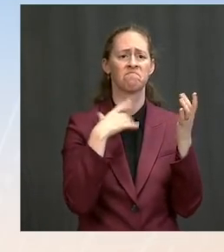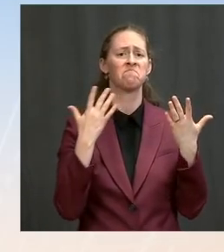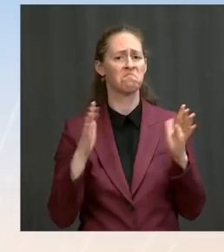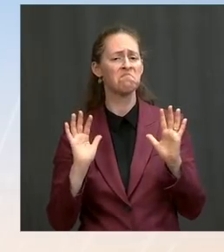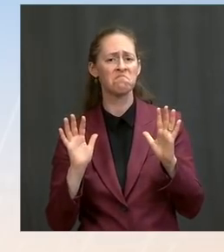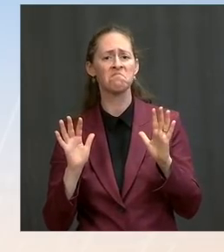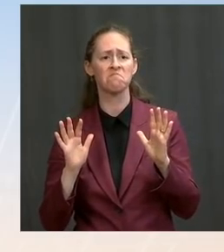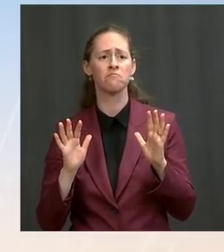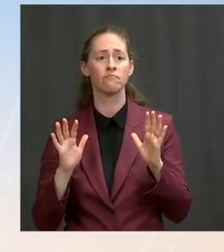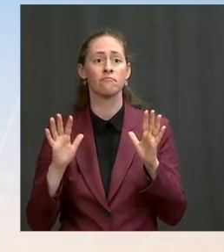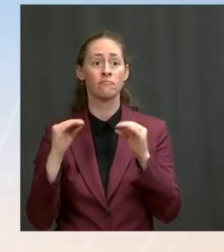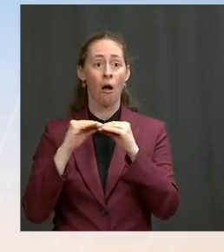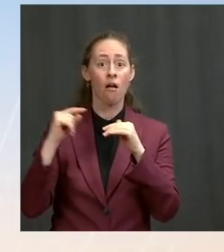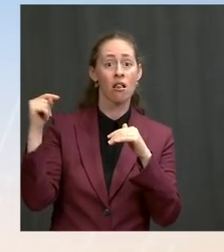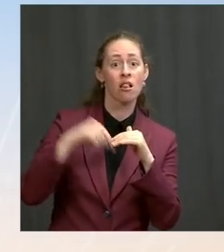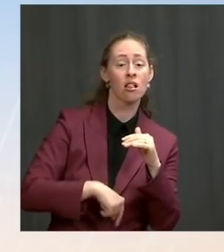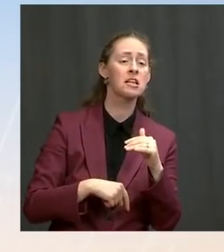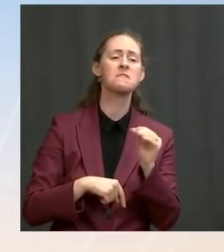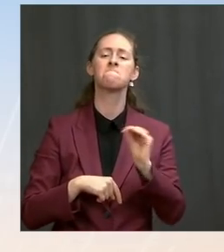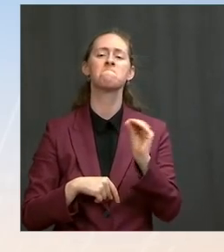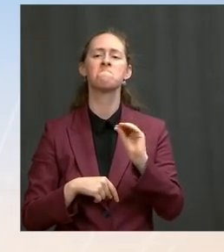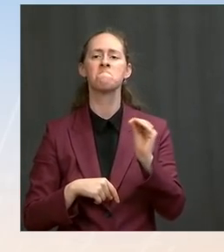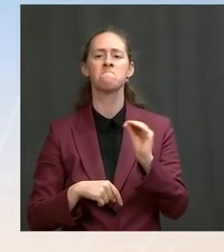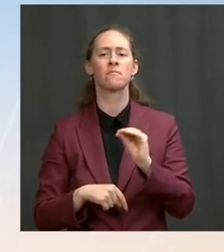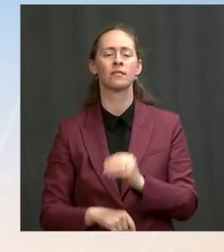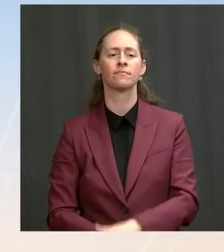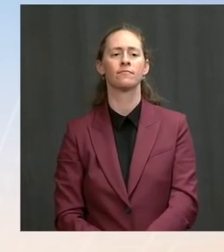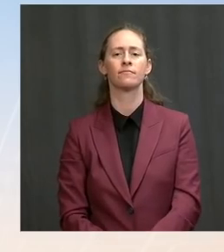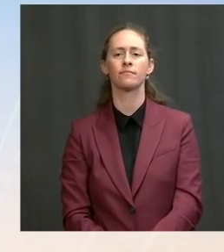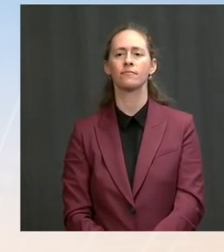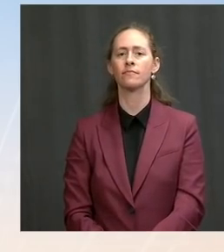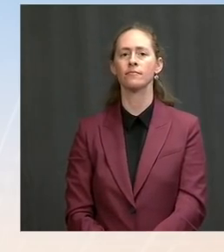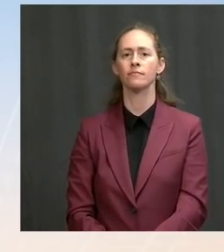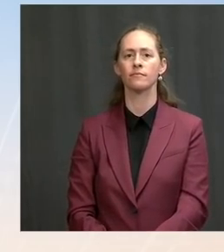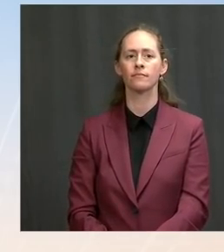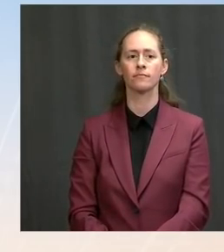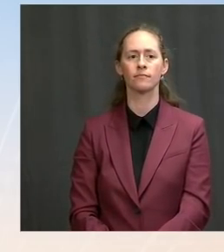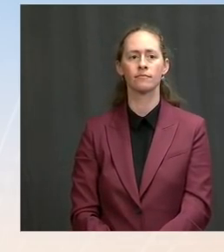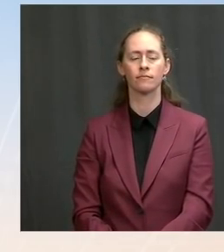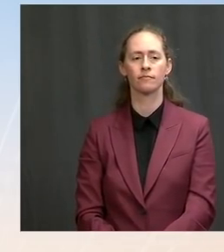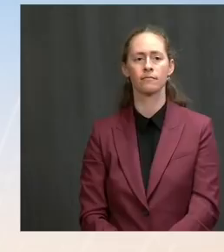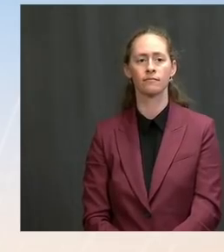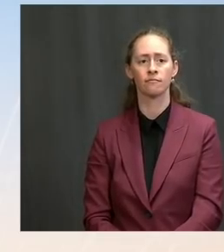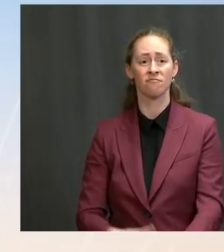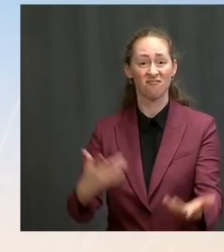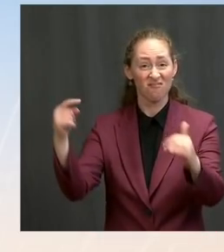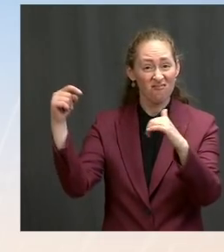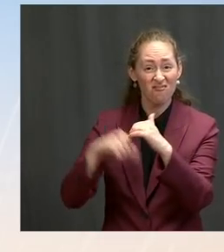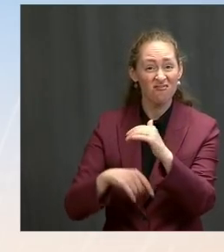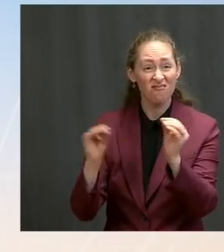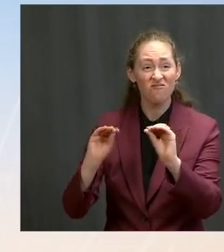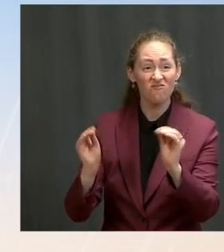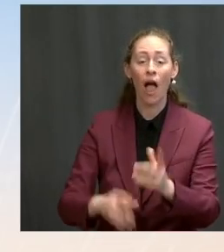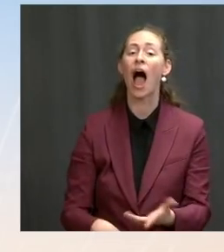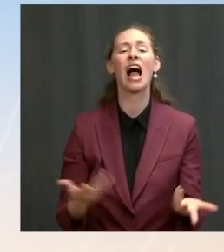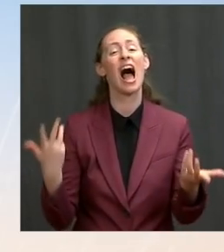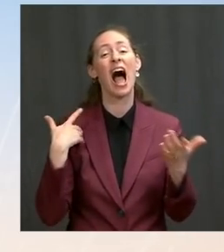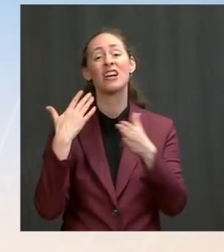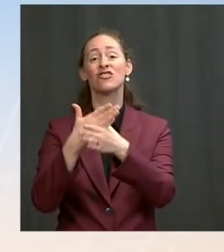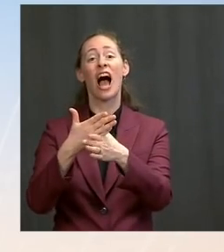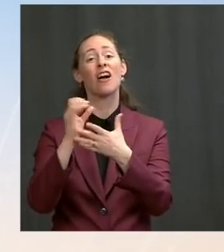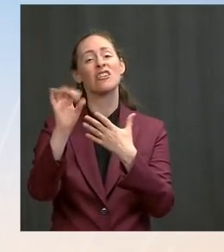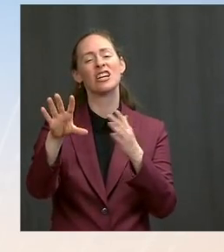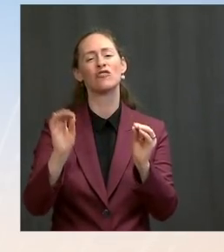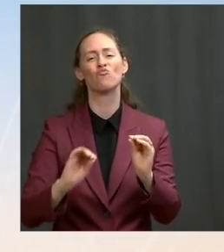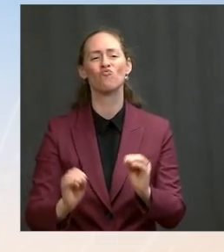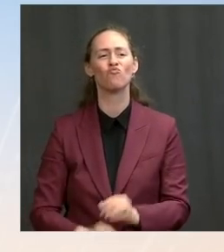that with hypotheticals. You did not get into the specifics of what I don't have anything more to read out from the reading. From the meeting,